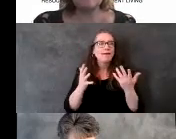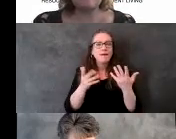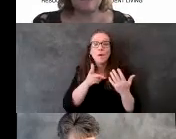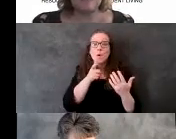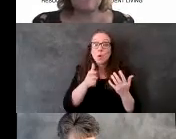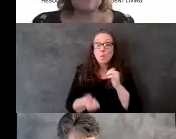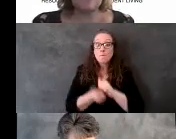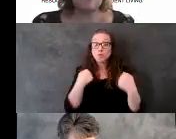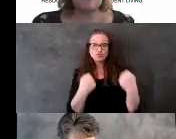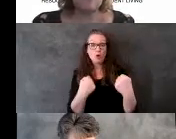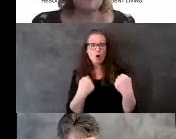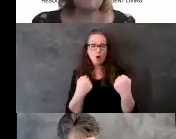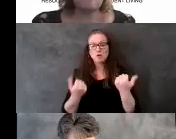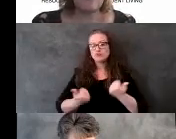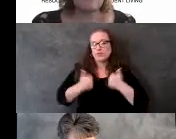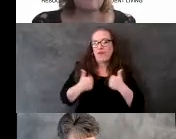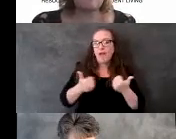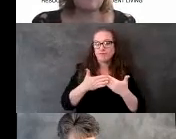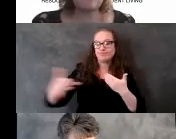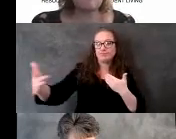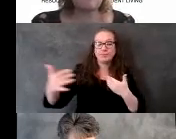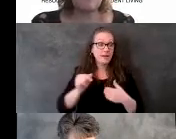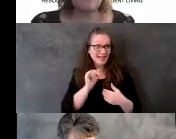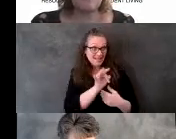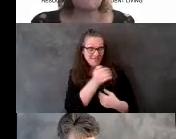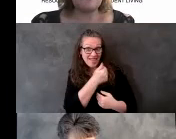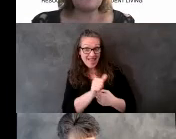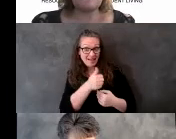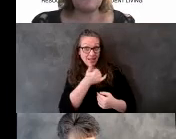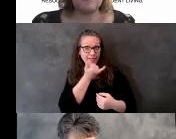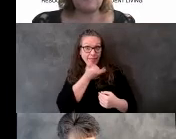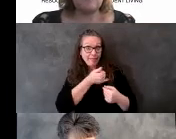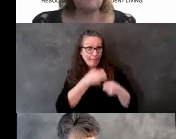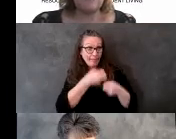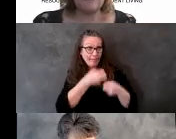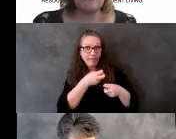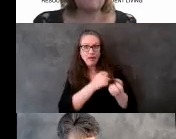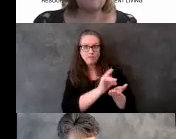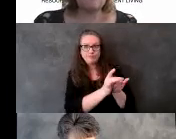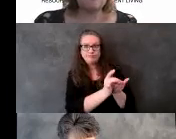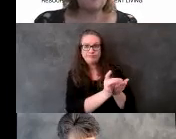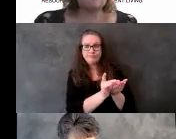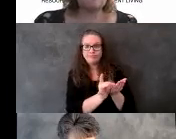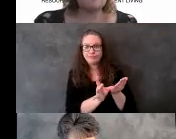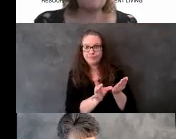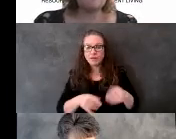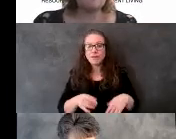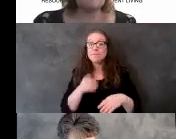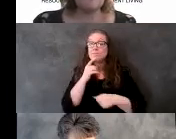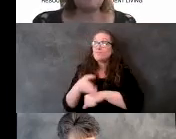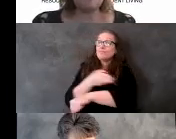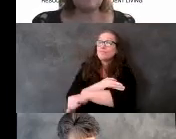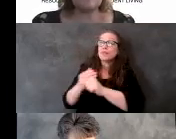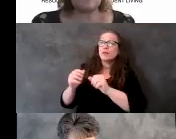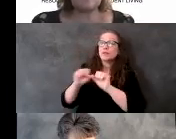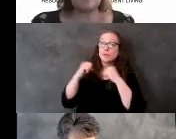seen as defective. And so the idea was, to make a better society, we had to, rid the world of